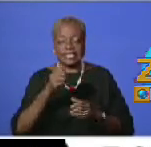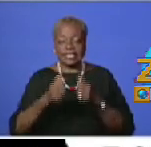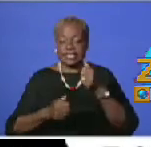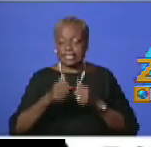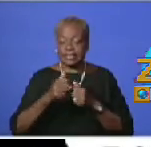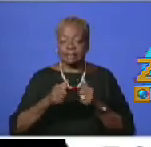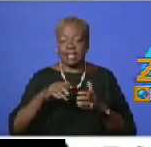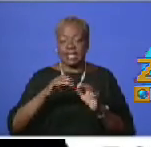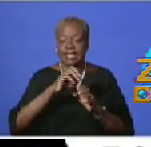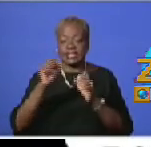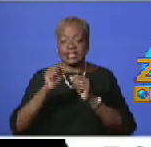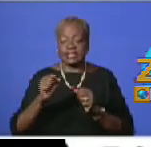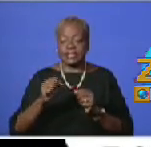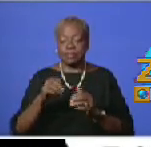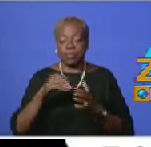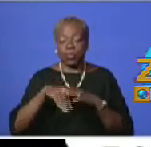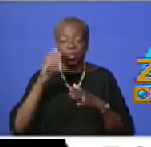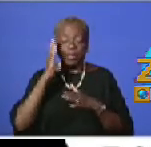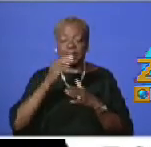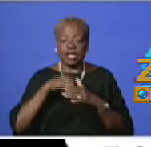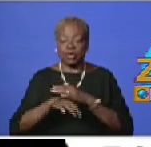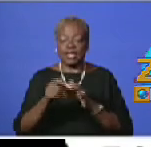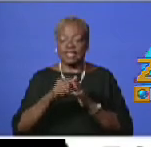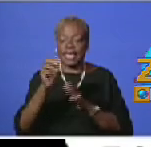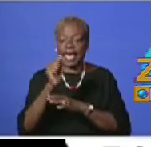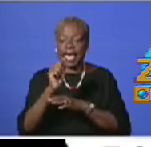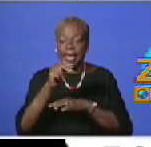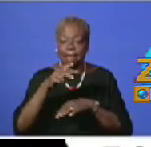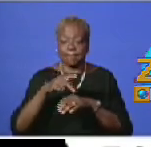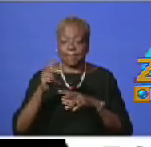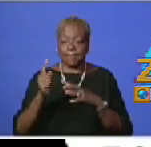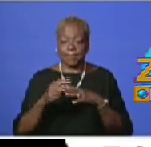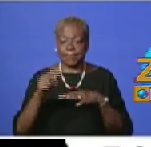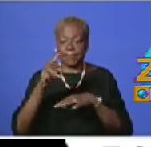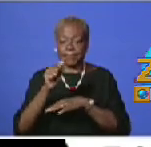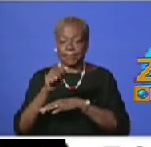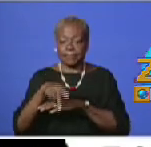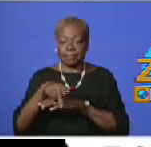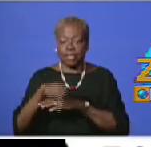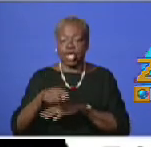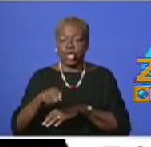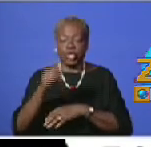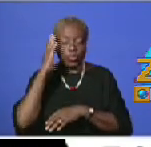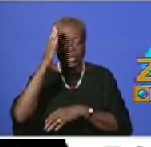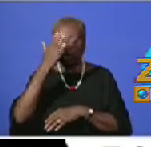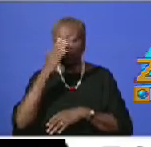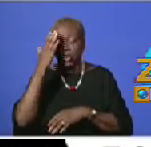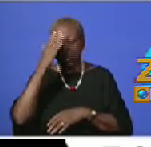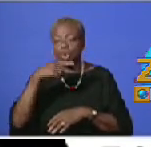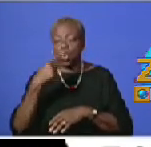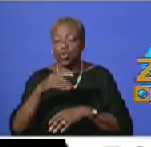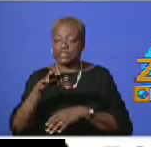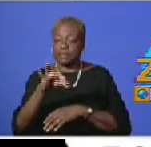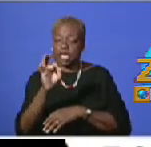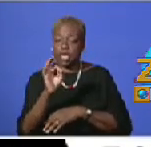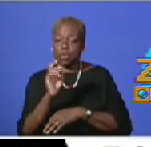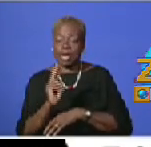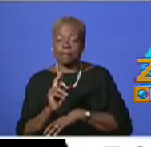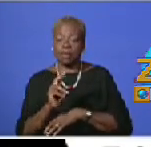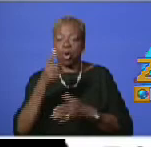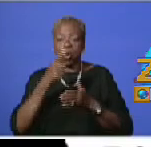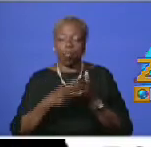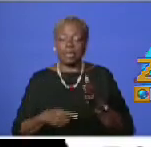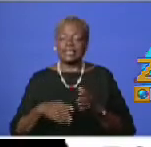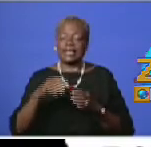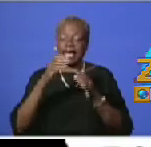this or included in this app. So it was a simple app. You would have known who was picking you up, what kind of car it is. We would have been able to monitor